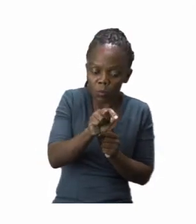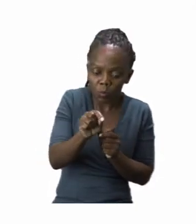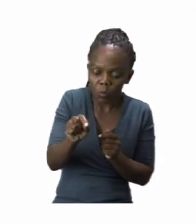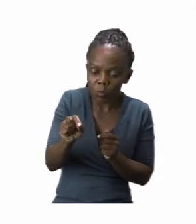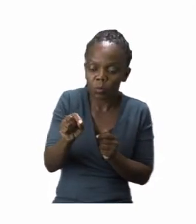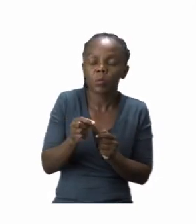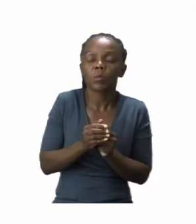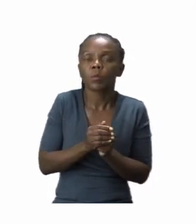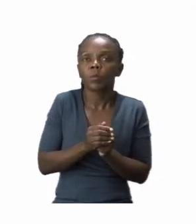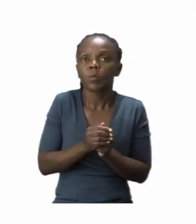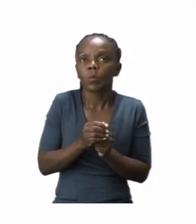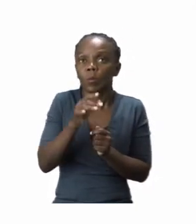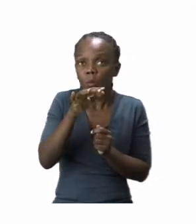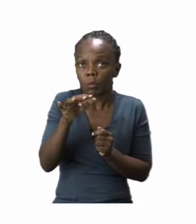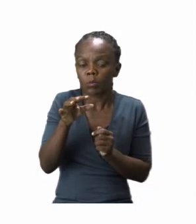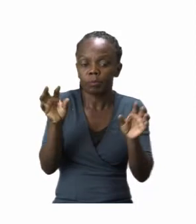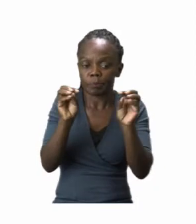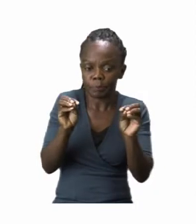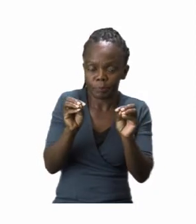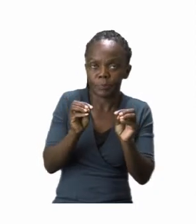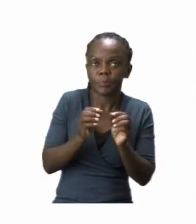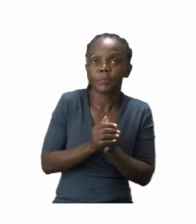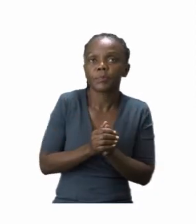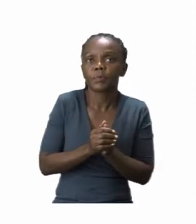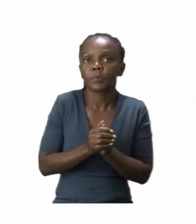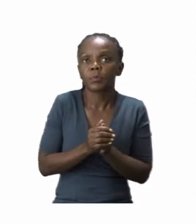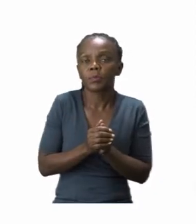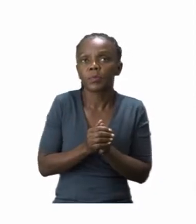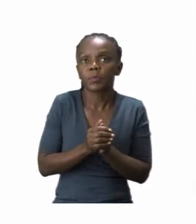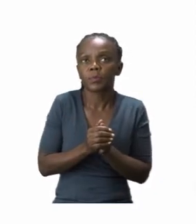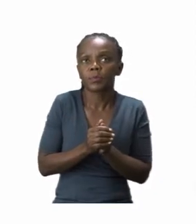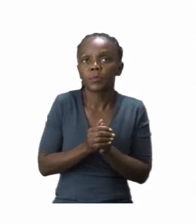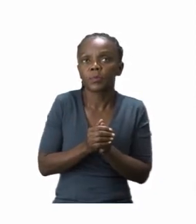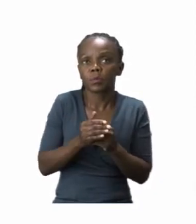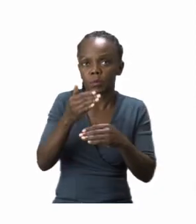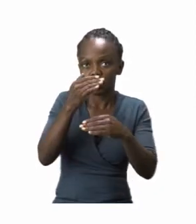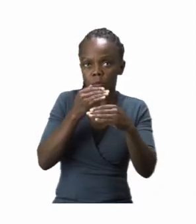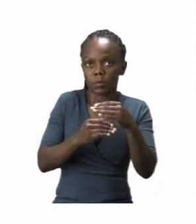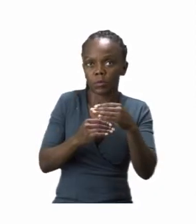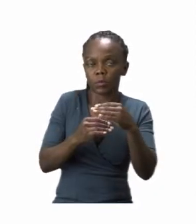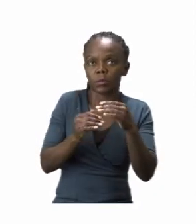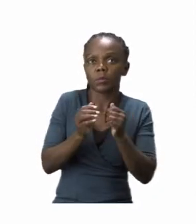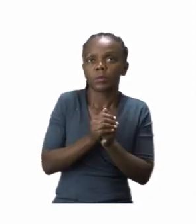can build the word. The next thing that you're going to do is